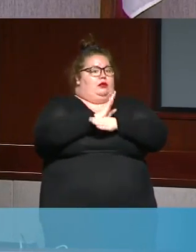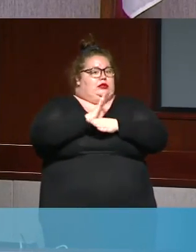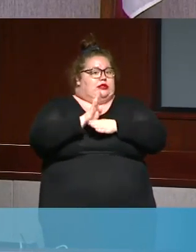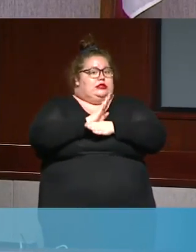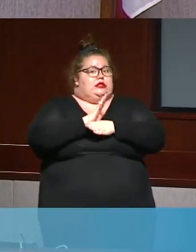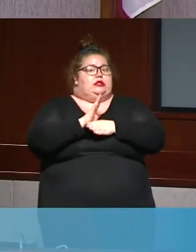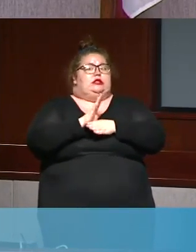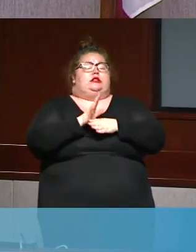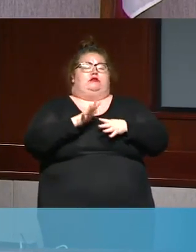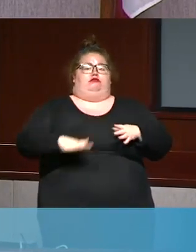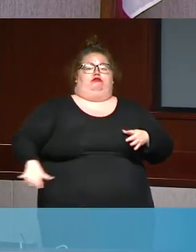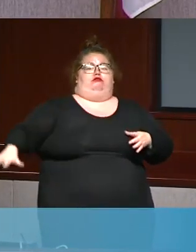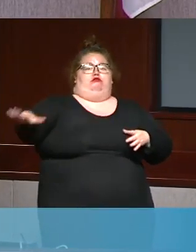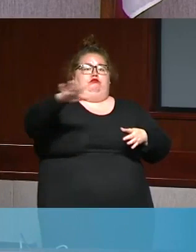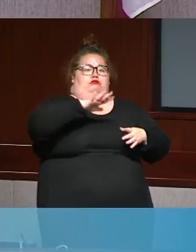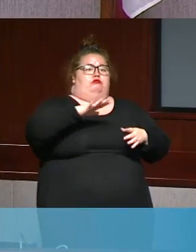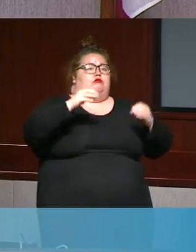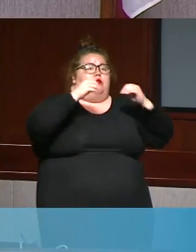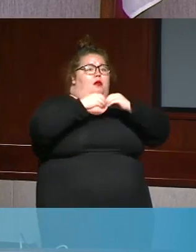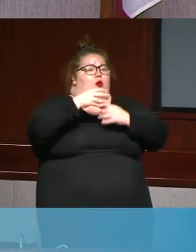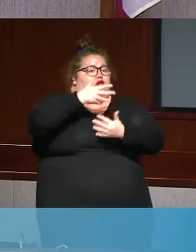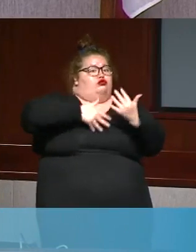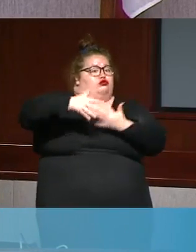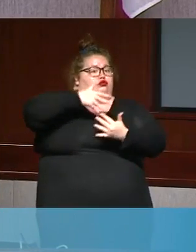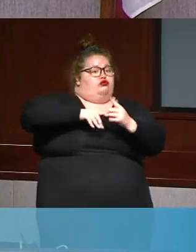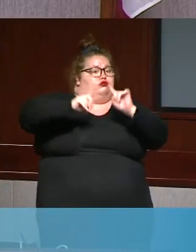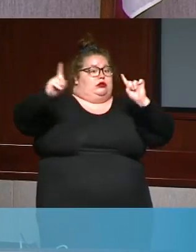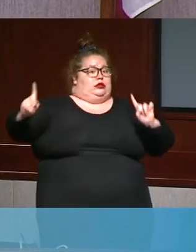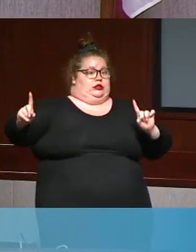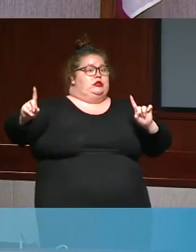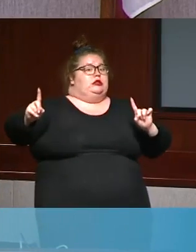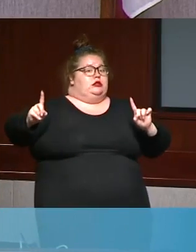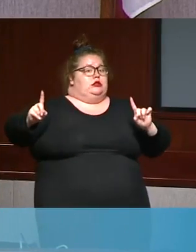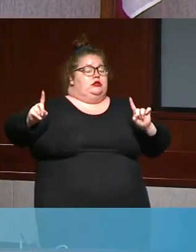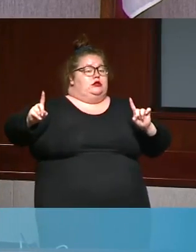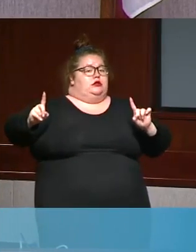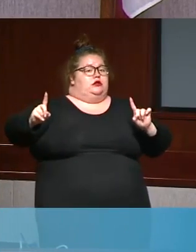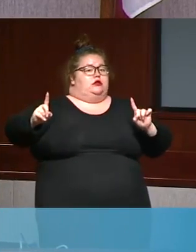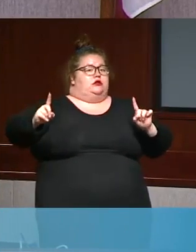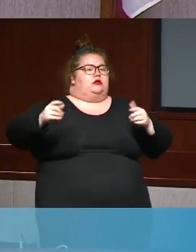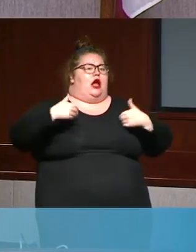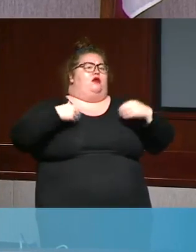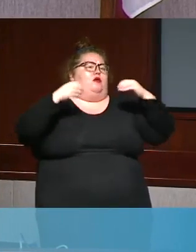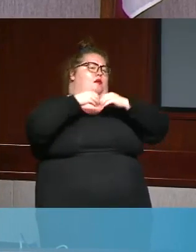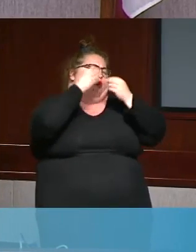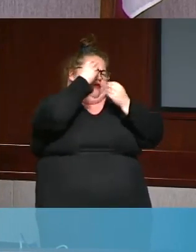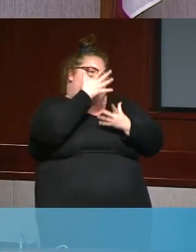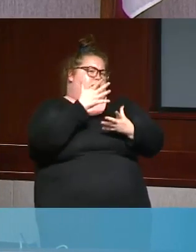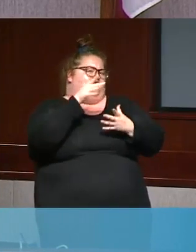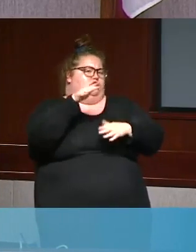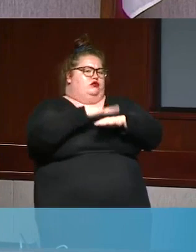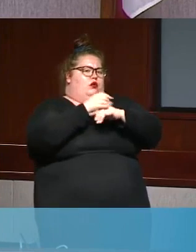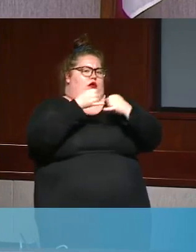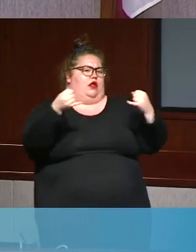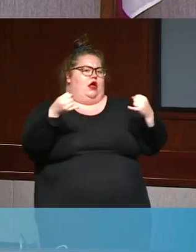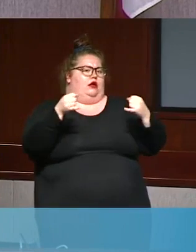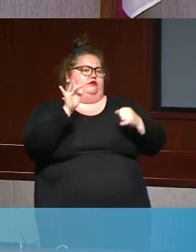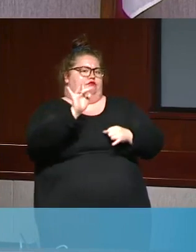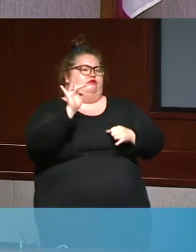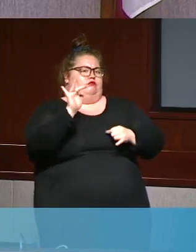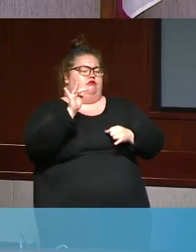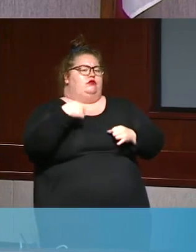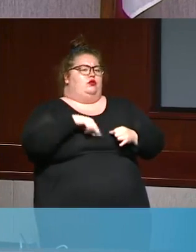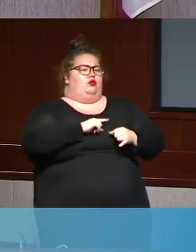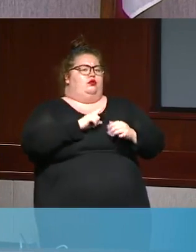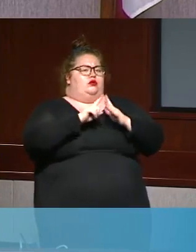their space for their patrons. That information, again, is on our website. We have begun